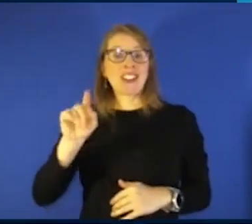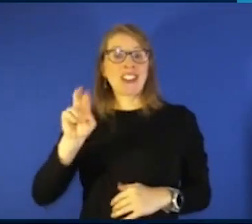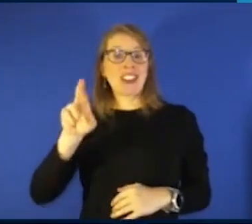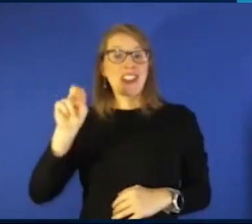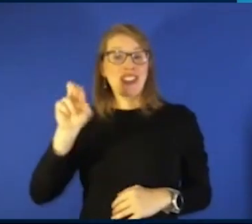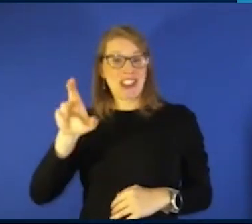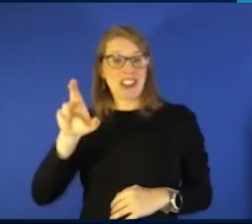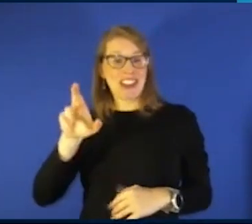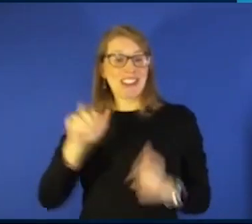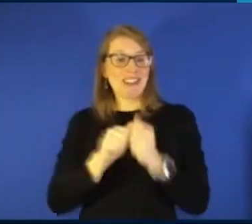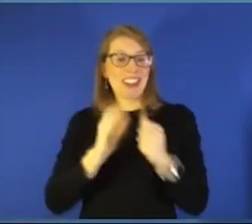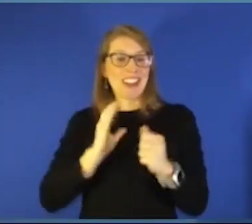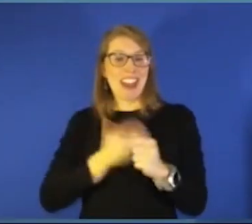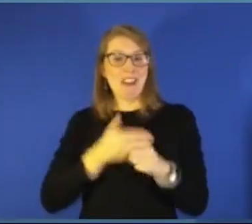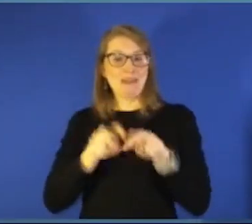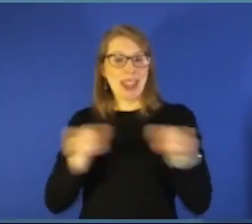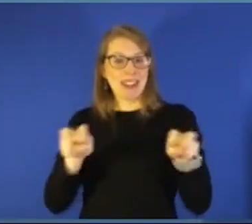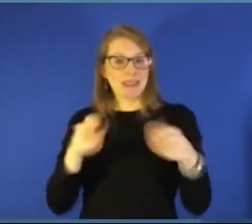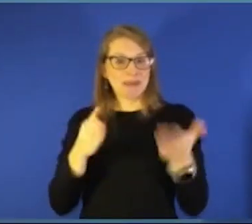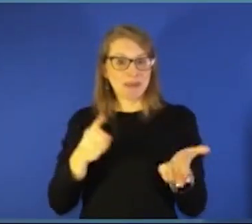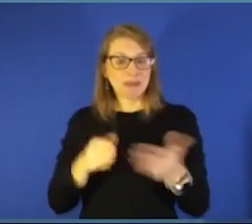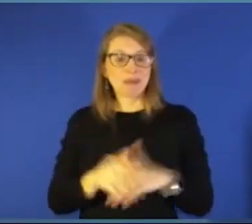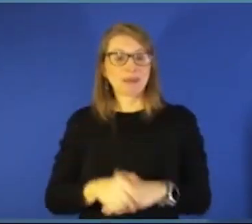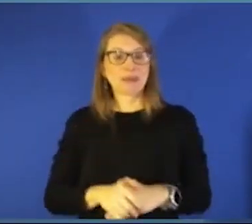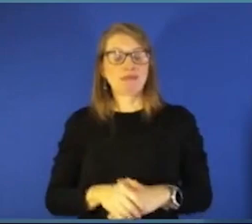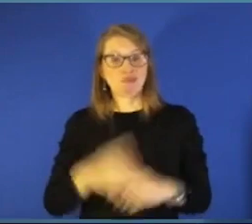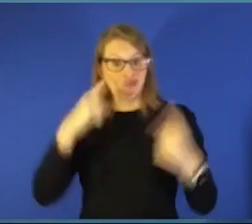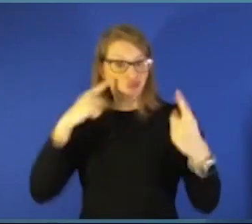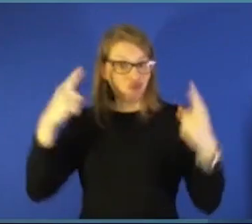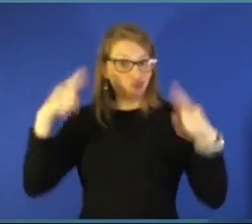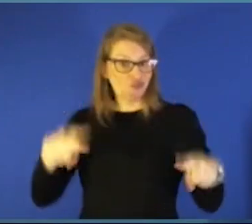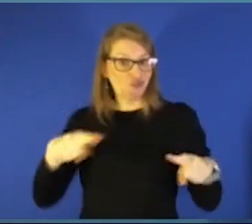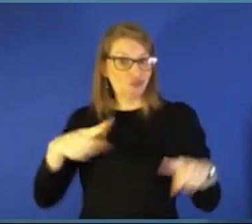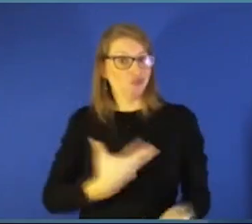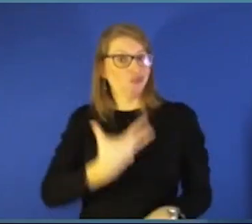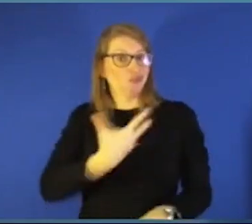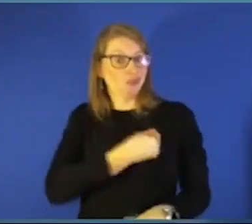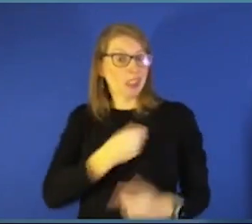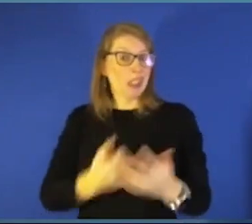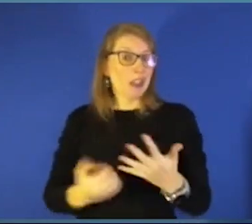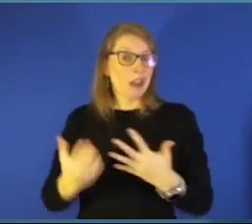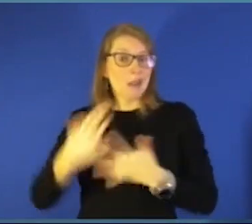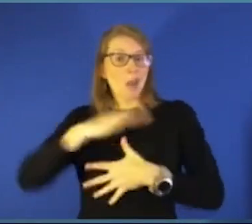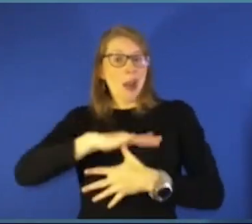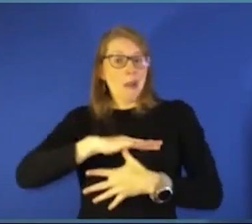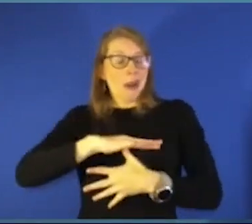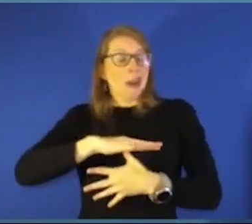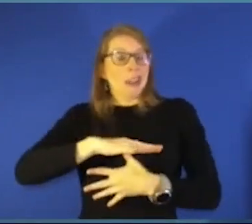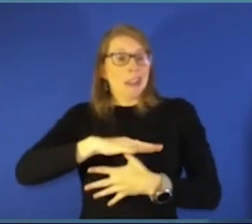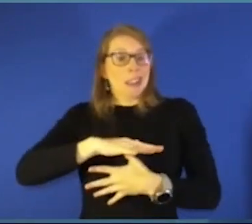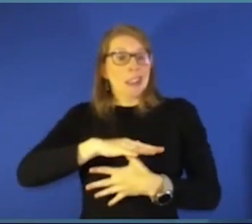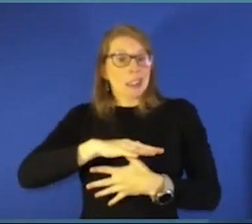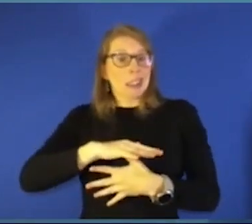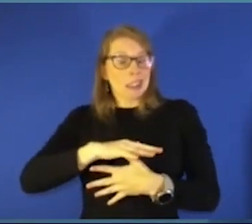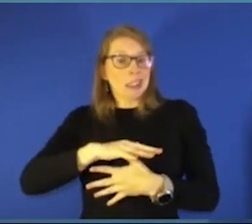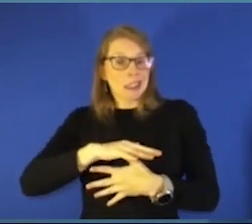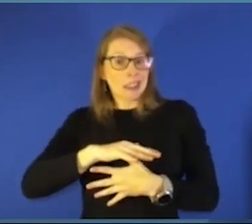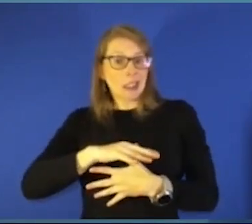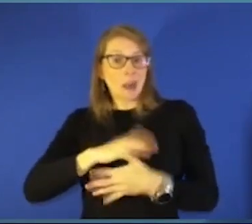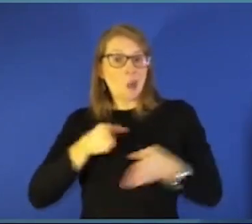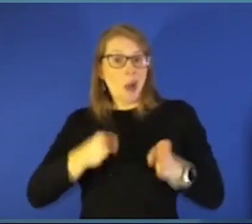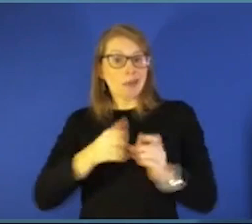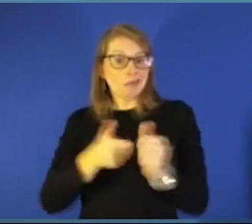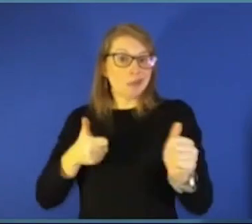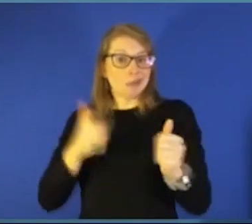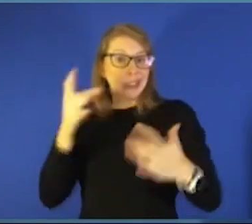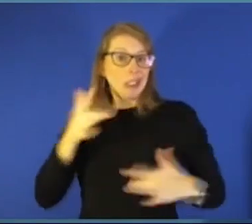panel. Dr. Turner. Completely agree. Vaccination is your primary means of avoiding severe illness or illness